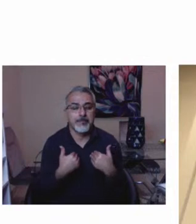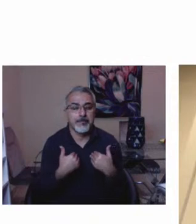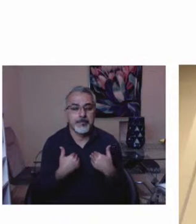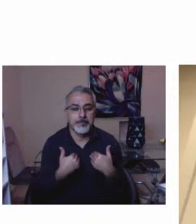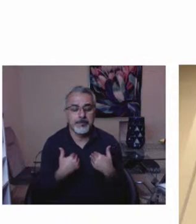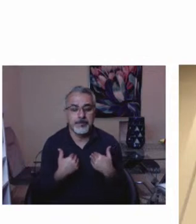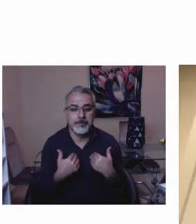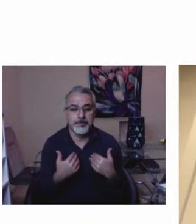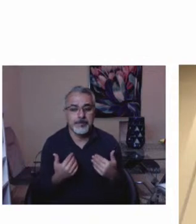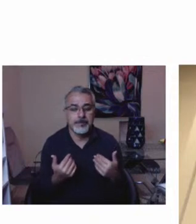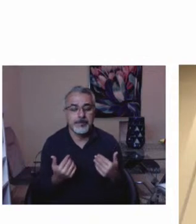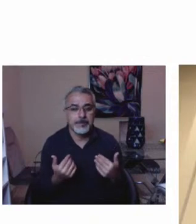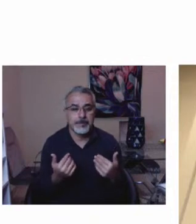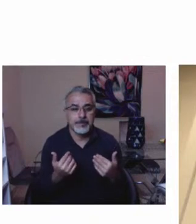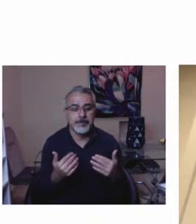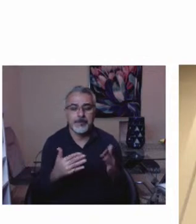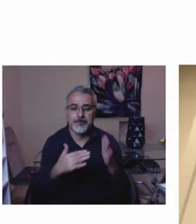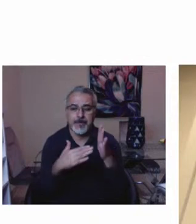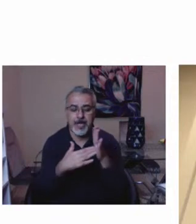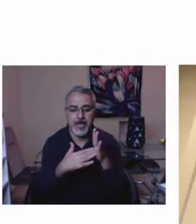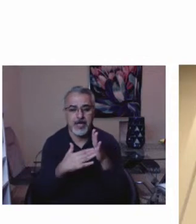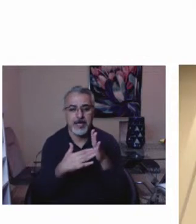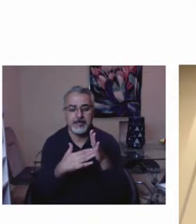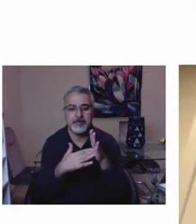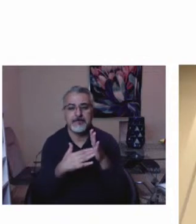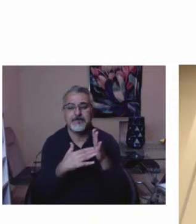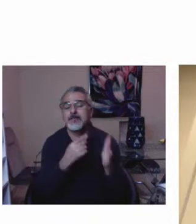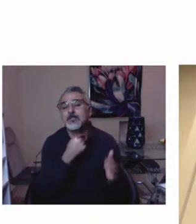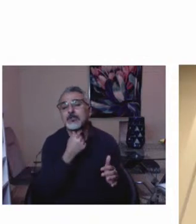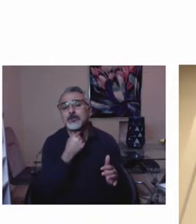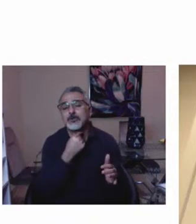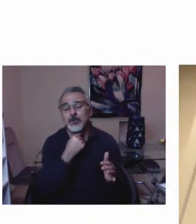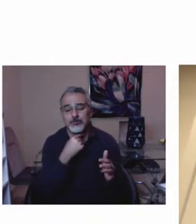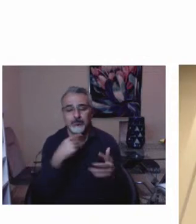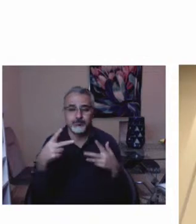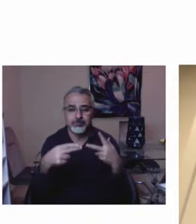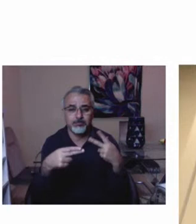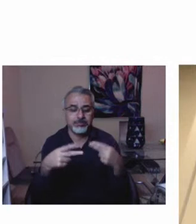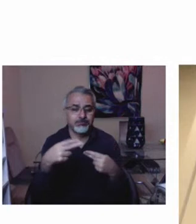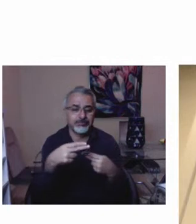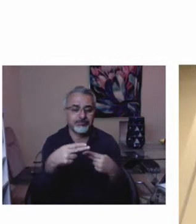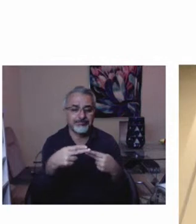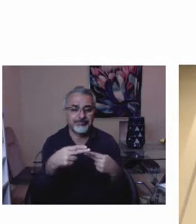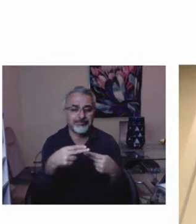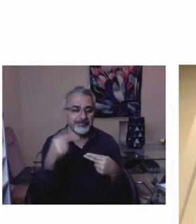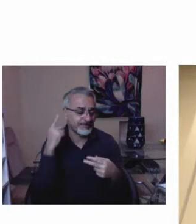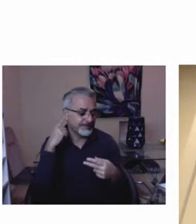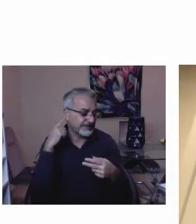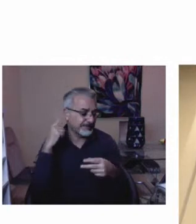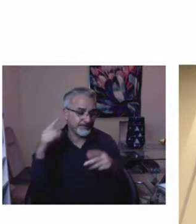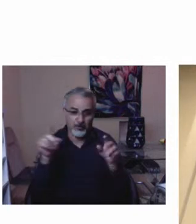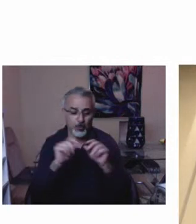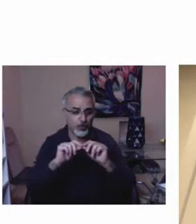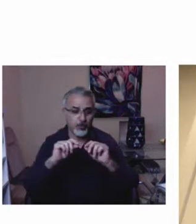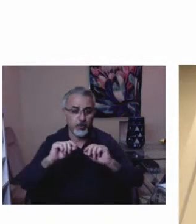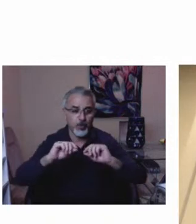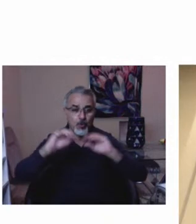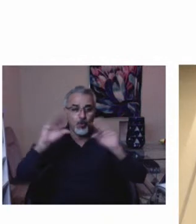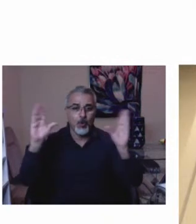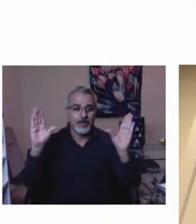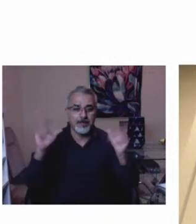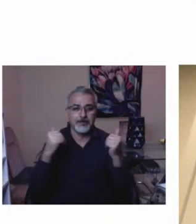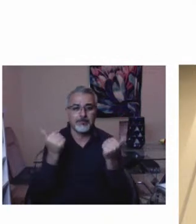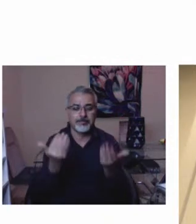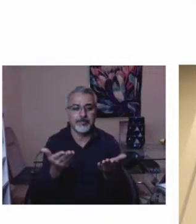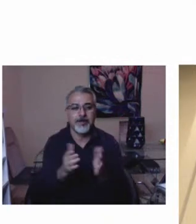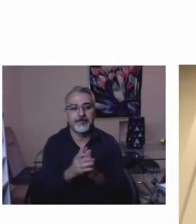track development projects that are focused on youth. I also want to acknowledge UNICEF that has recently adopted an adolescent tag,